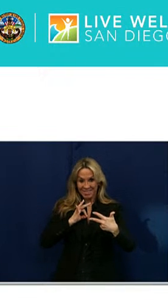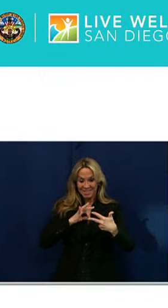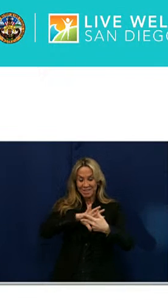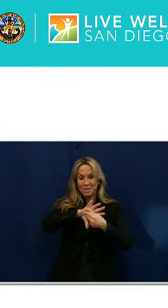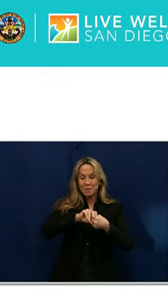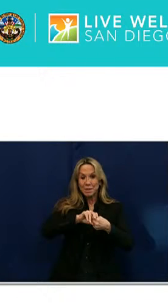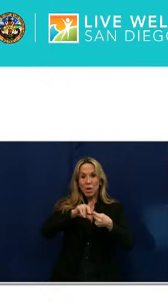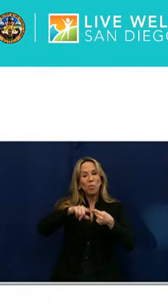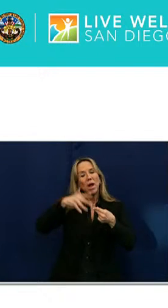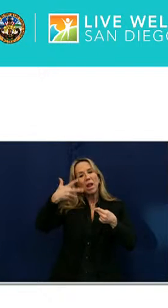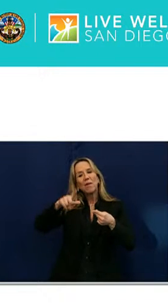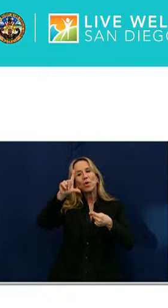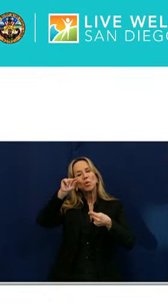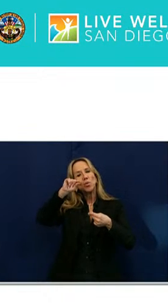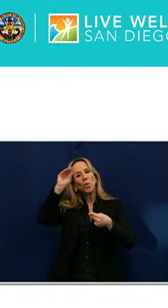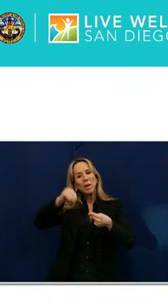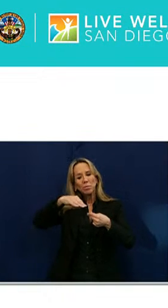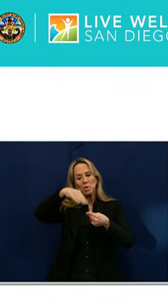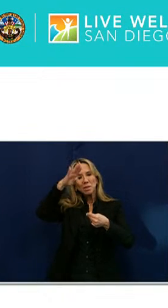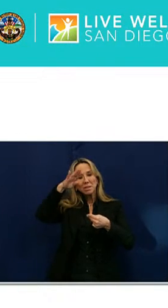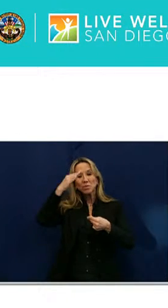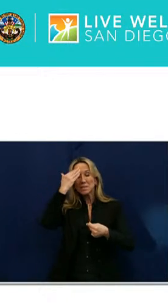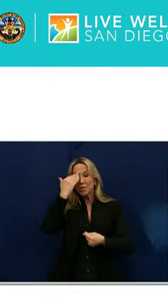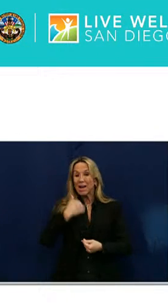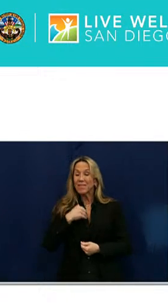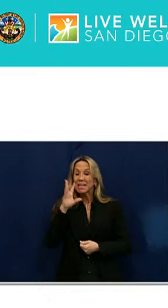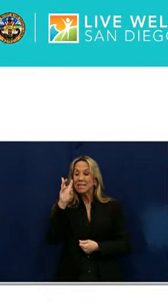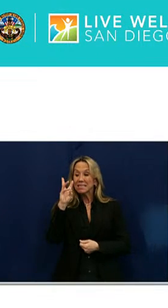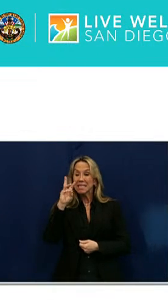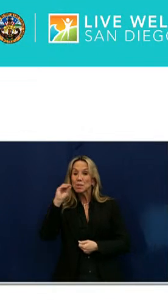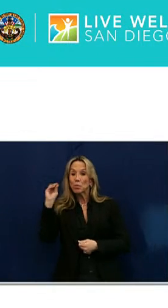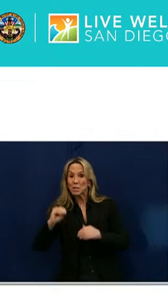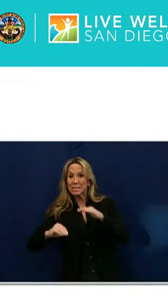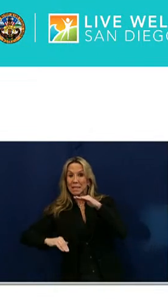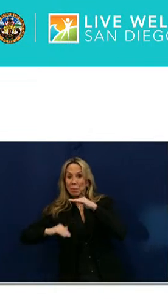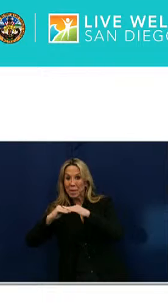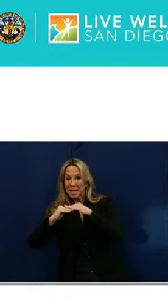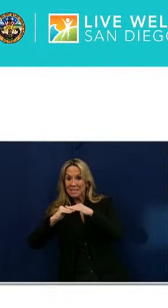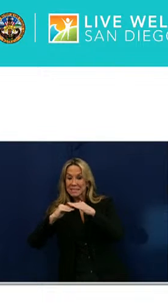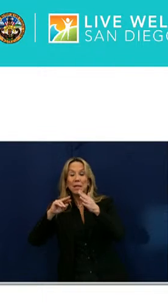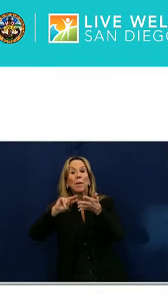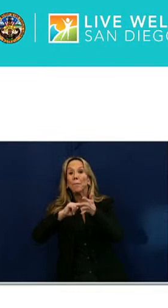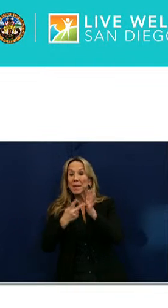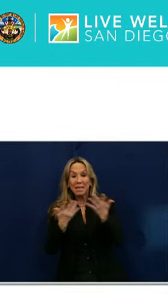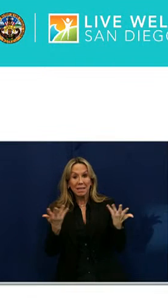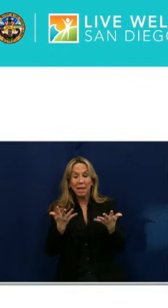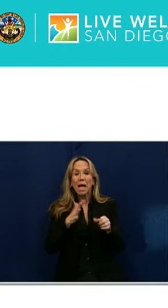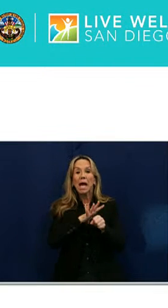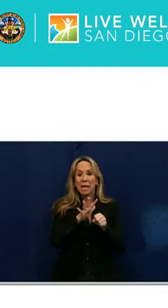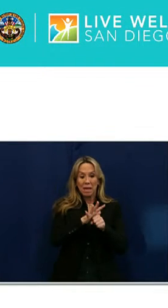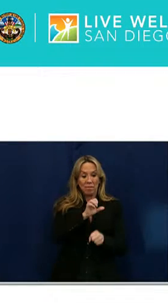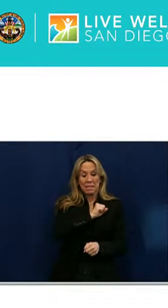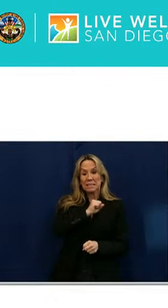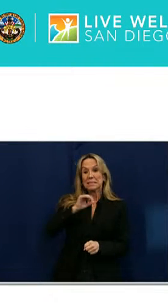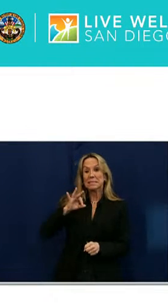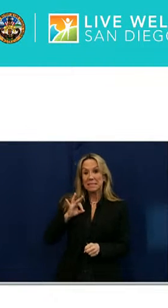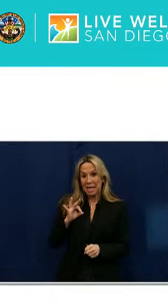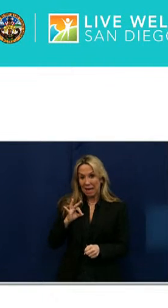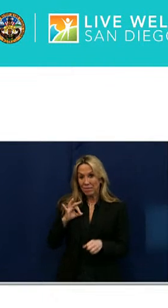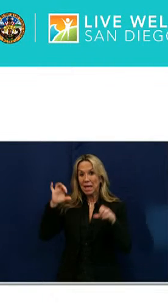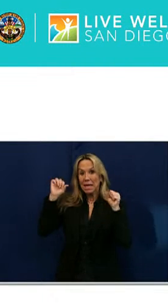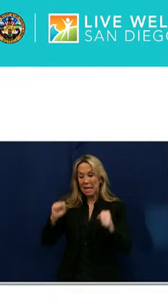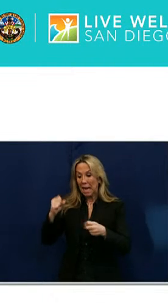remaining 20%, we have a 6% capacity, which means we have staffing for 6% of the